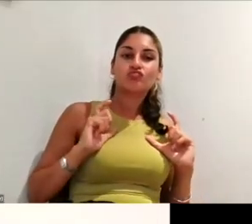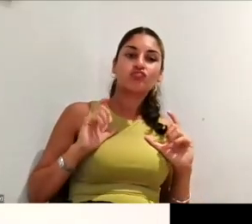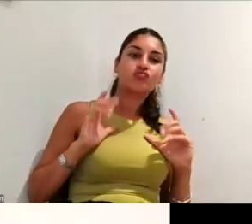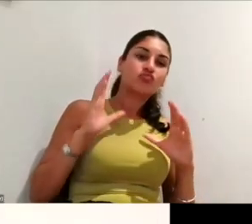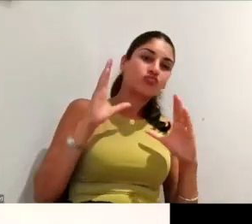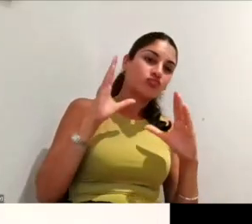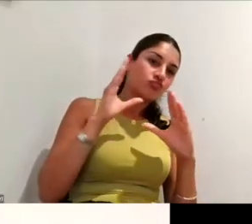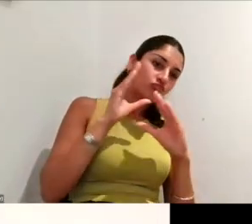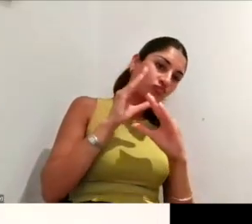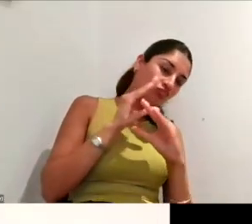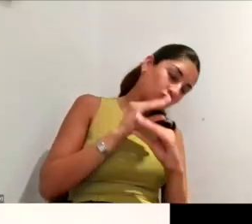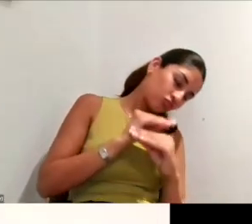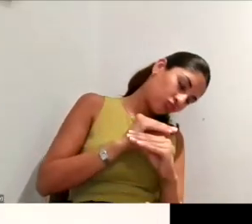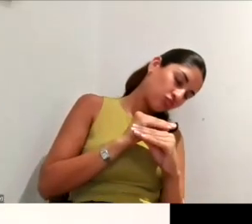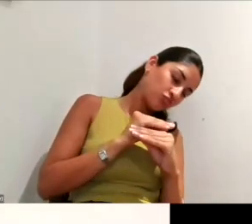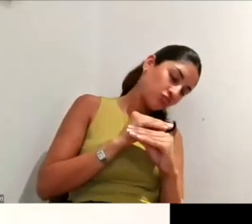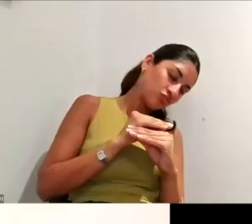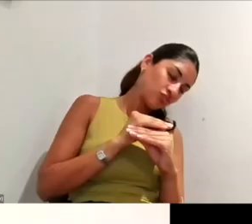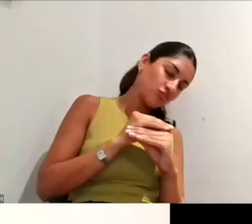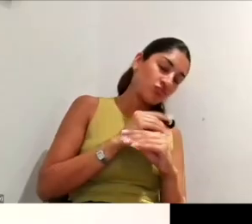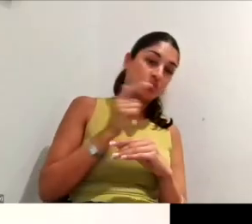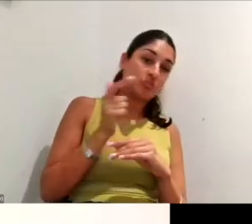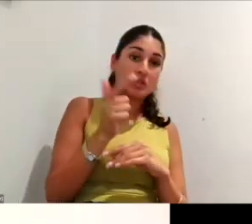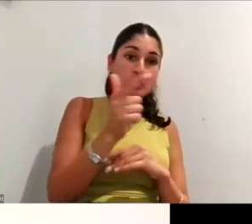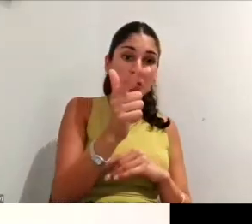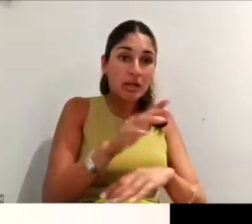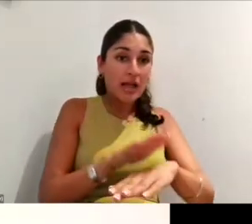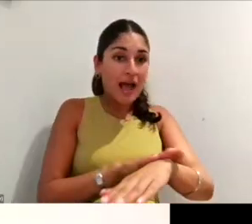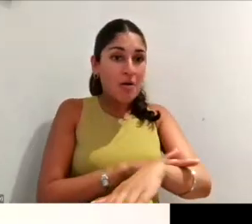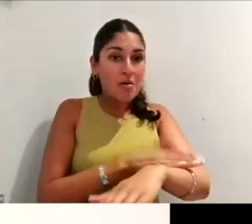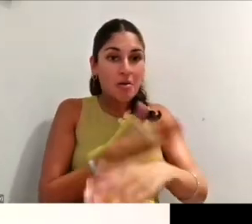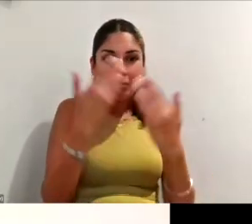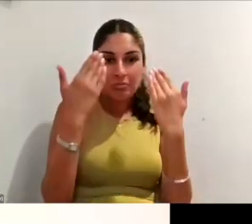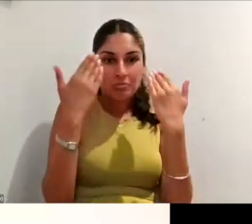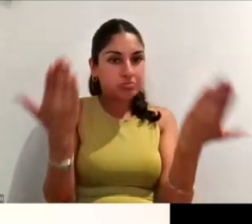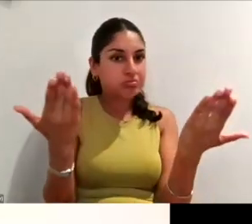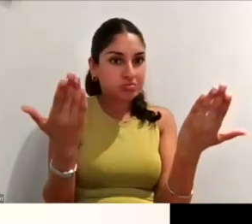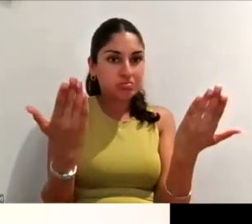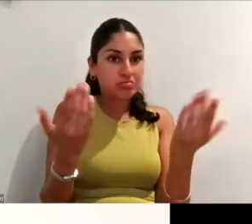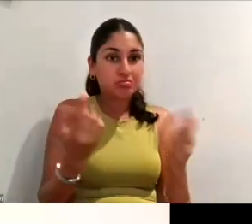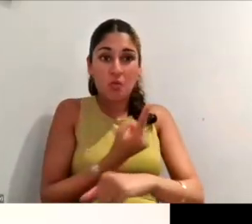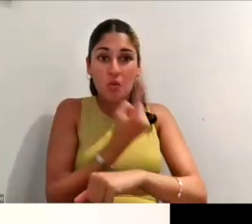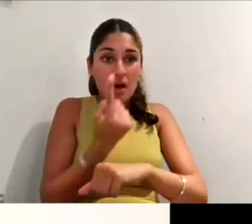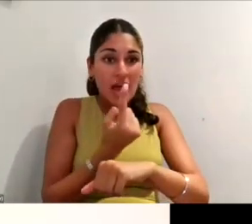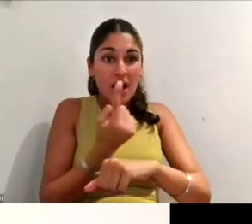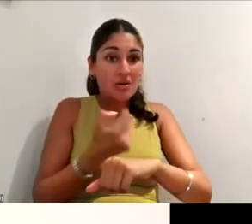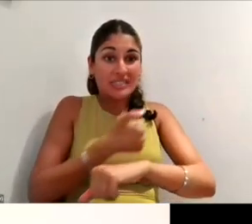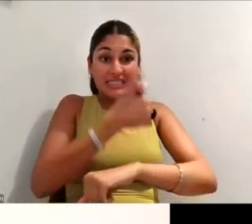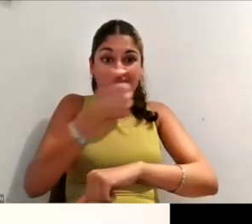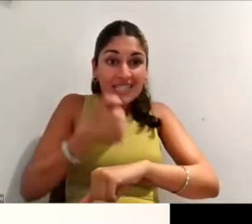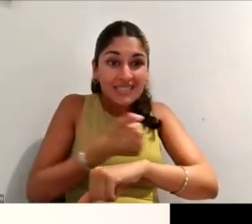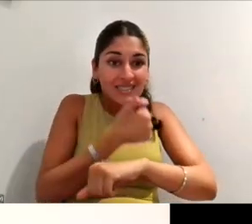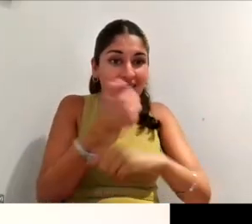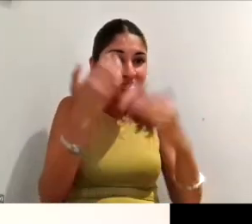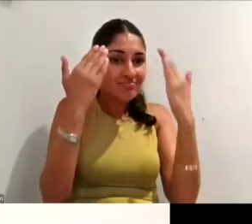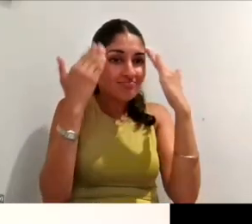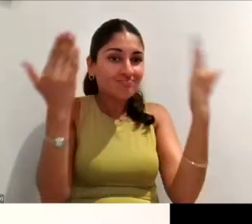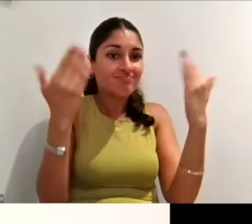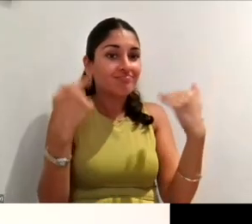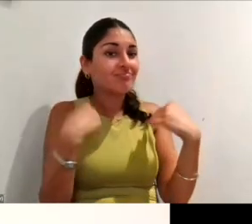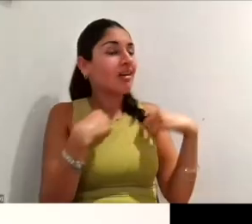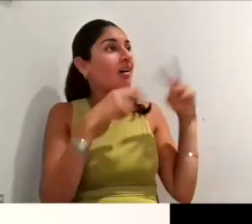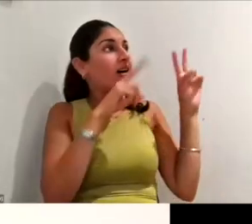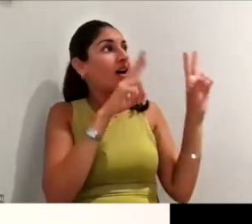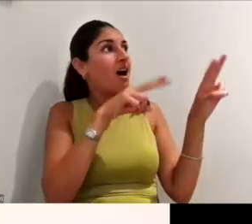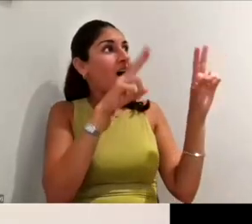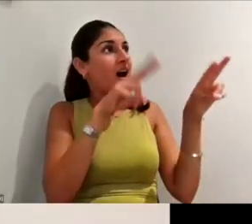The journey could have been 30 minutes, it could have been 6 hours. I couldn't tell you. I rouse to the tips of colourful temples and